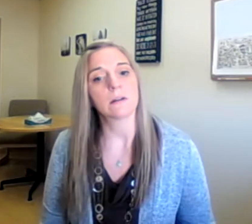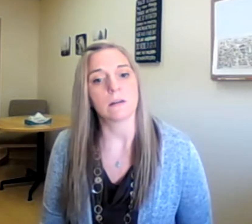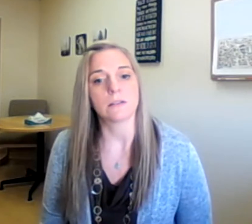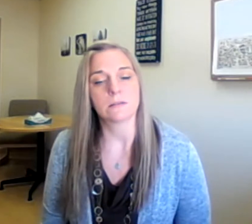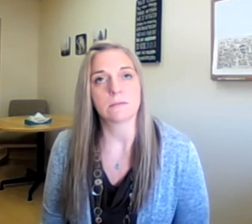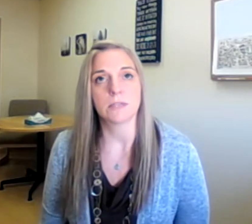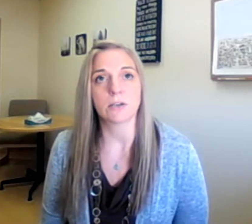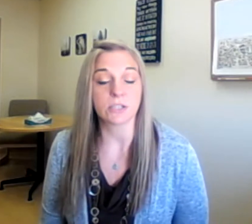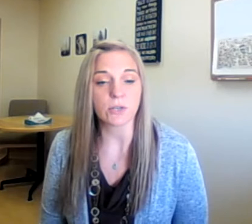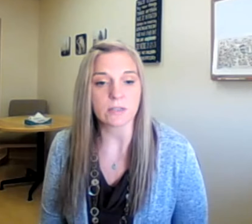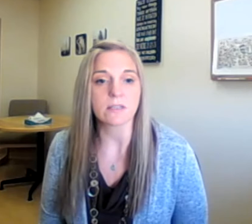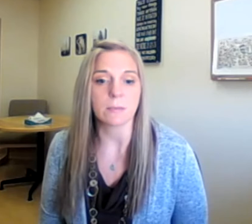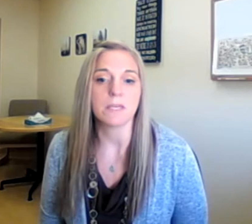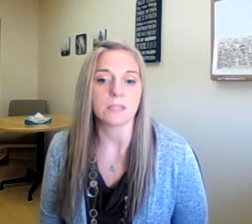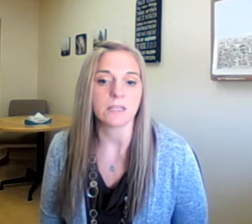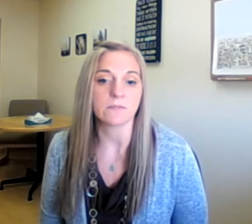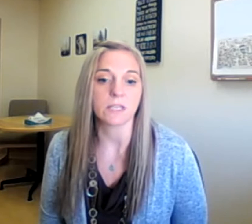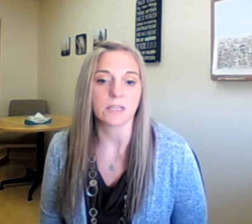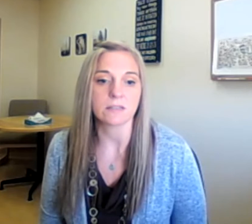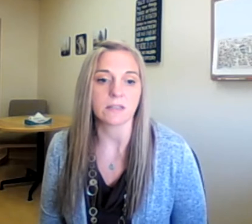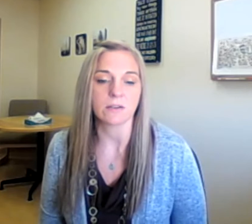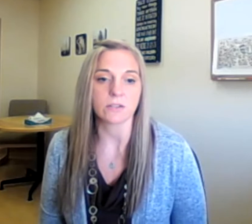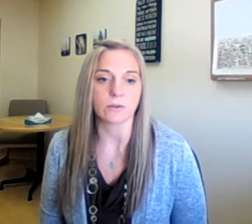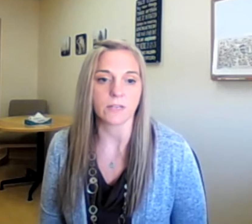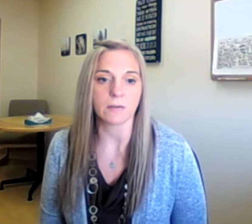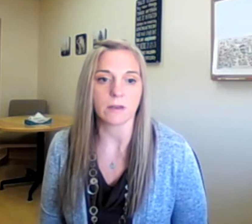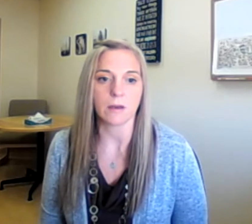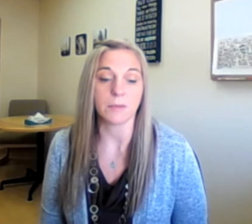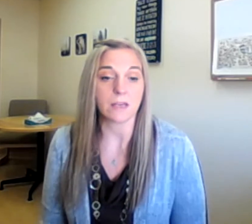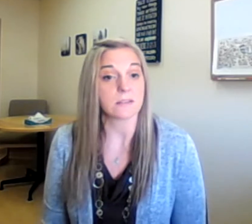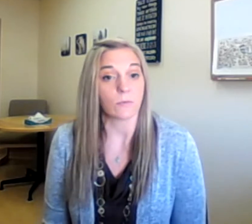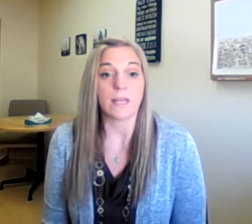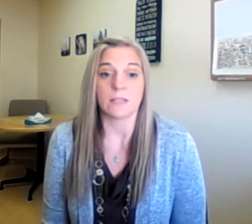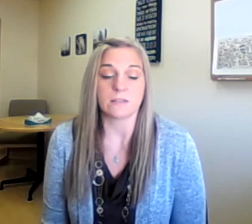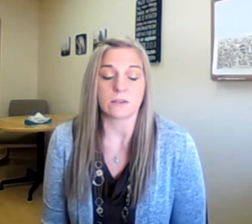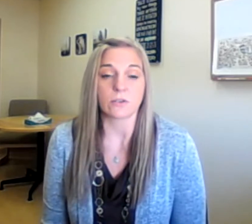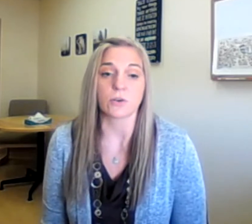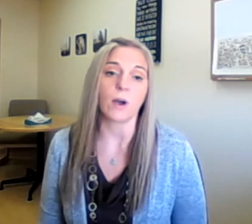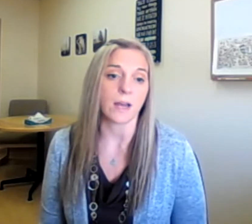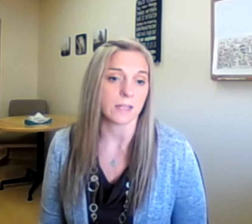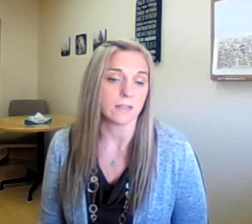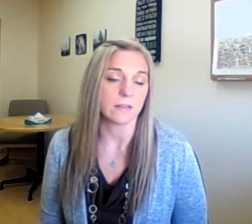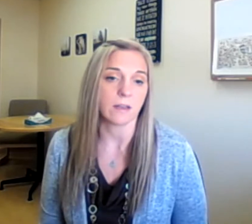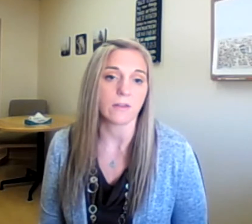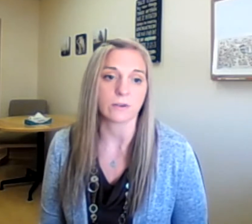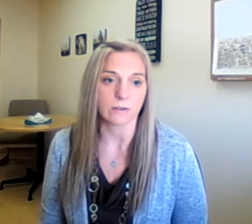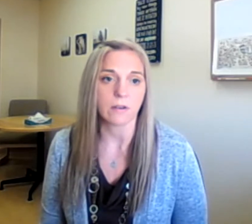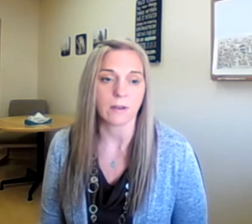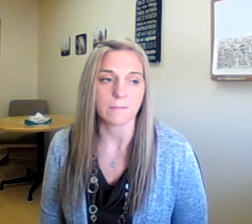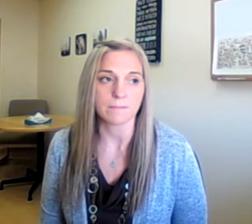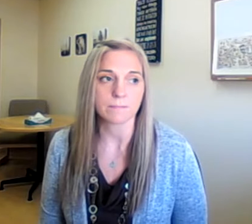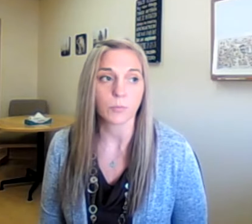their districts that meet the needs of the kids that they're serving because their wait lists are so high in